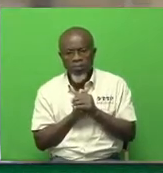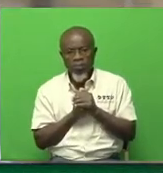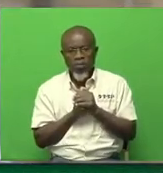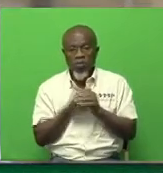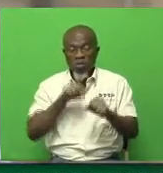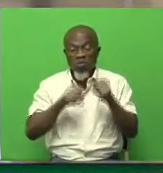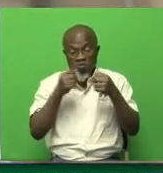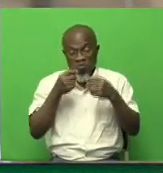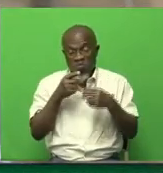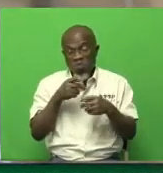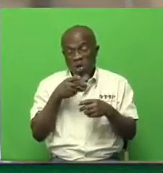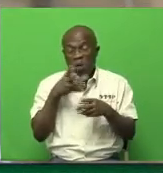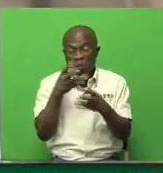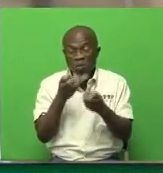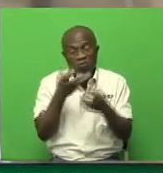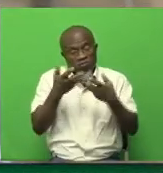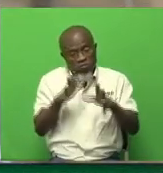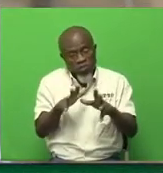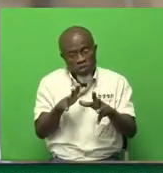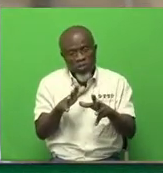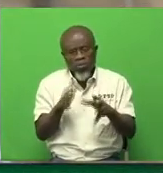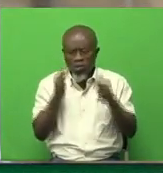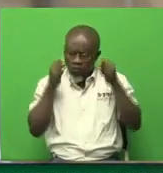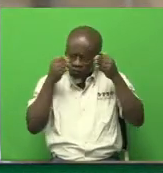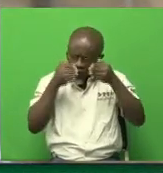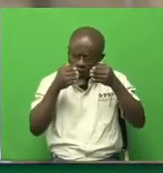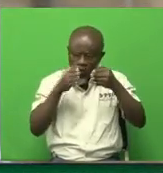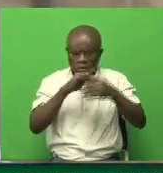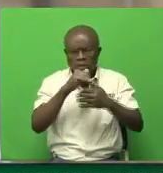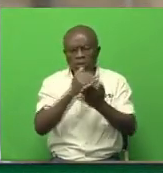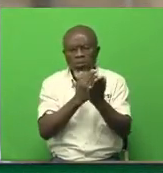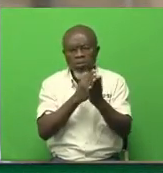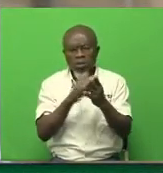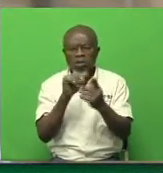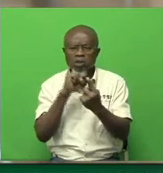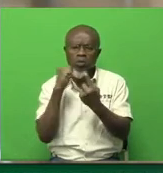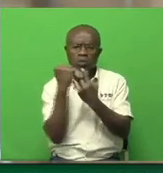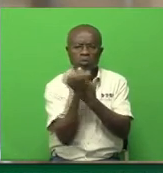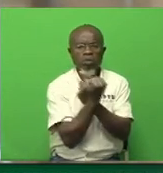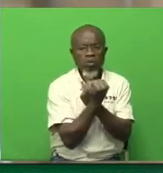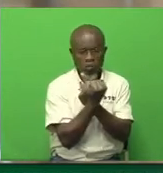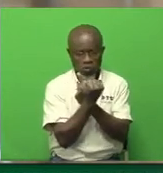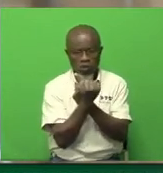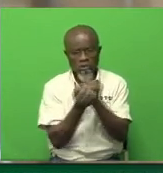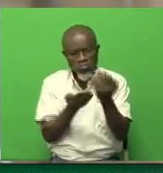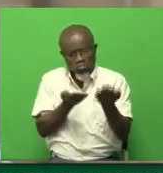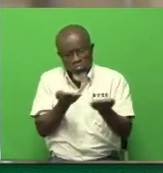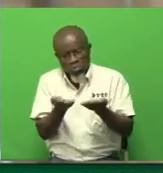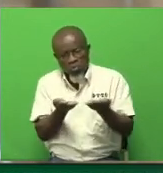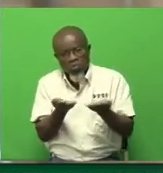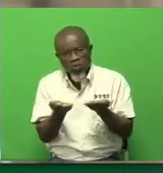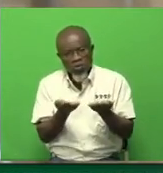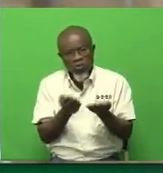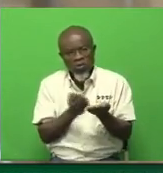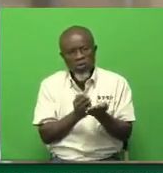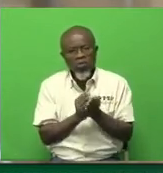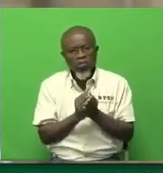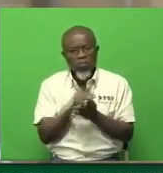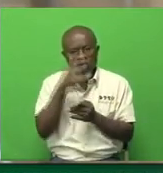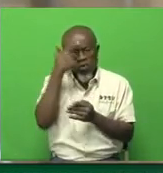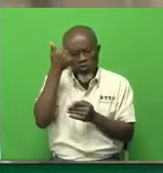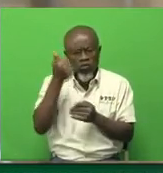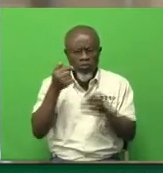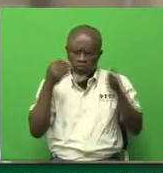Deputy speaker and some of the social programs because we would have been regaled with so many unfactual